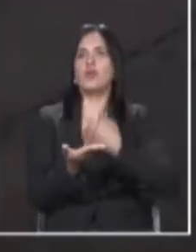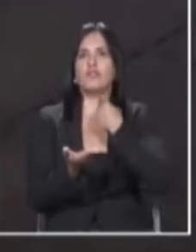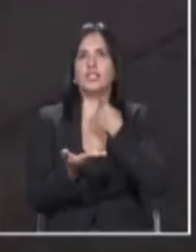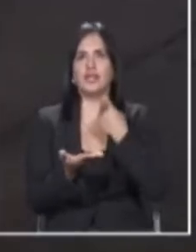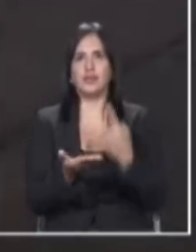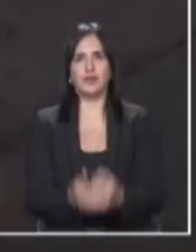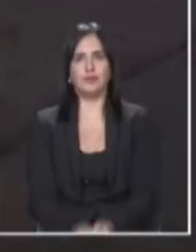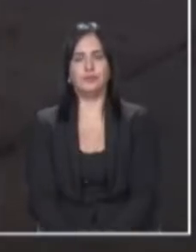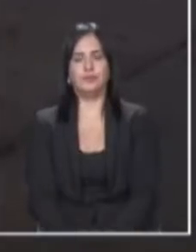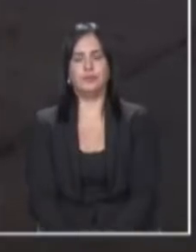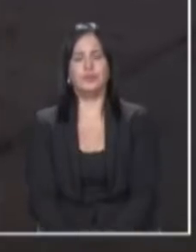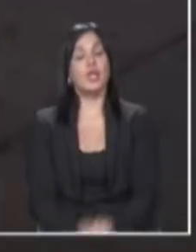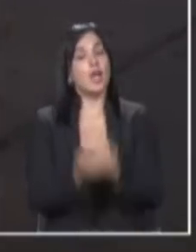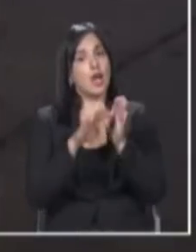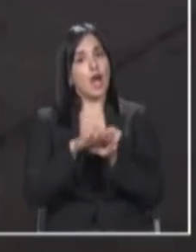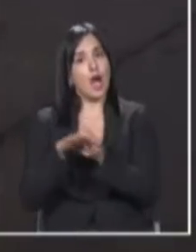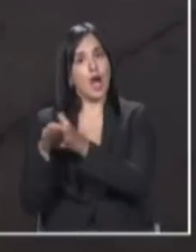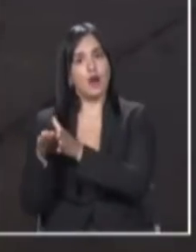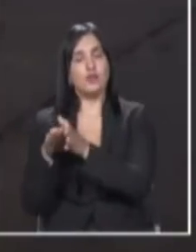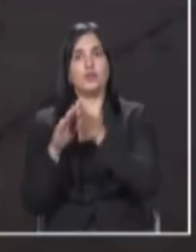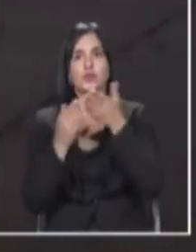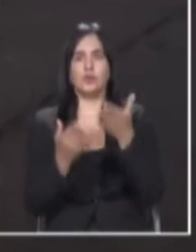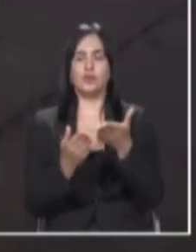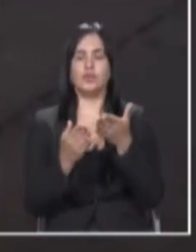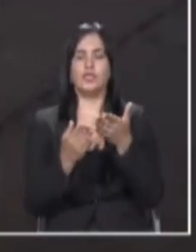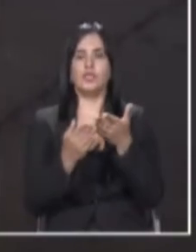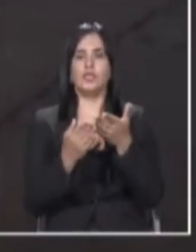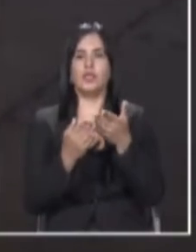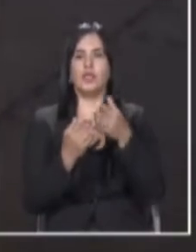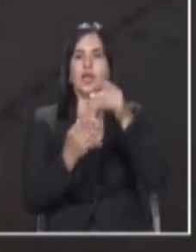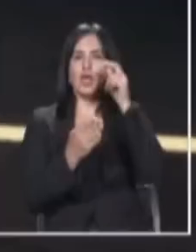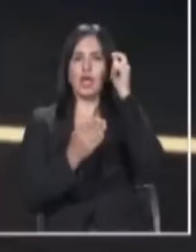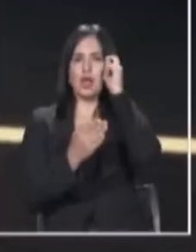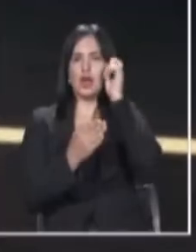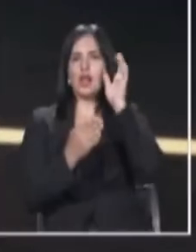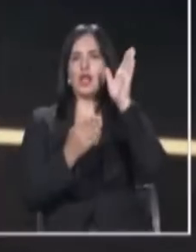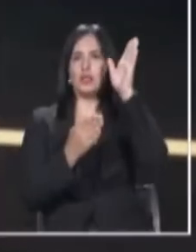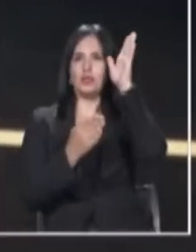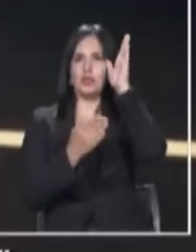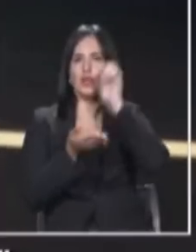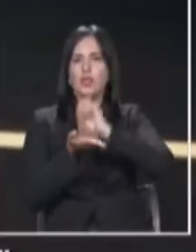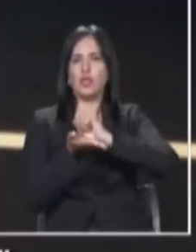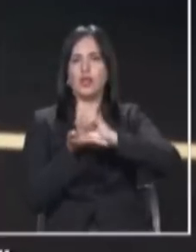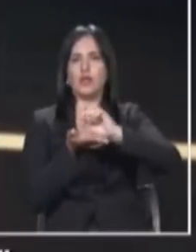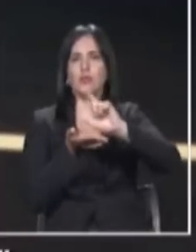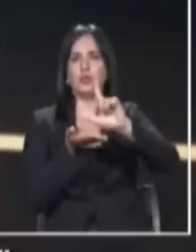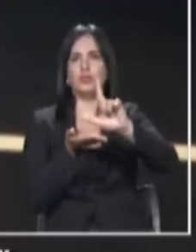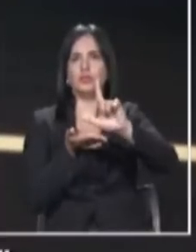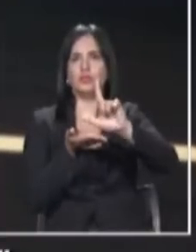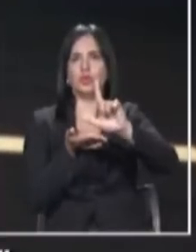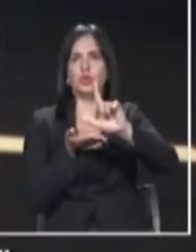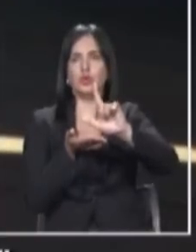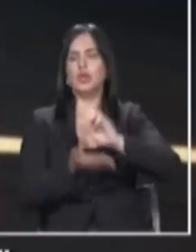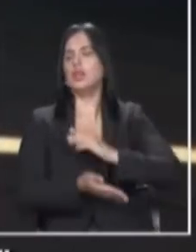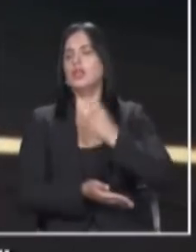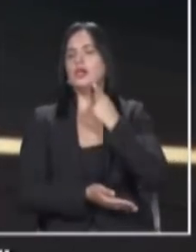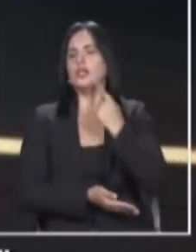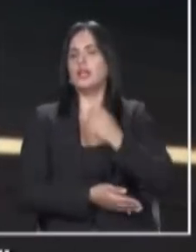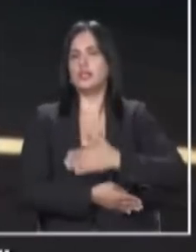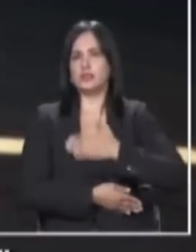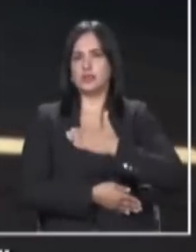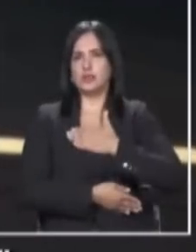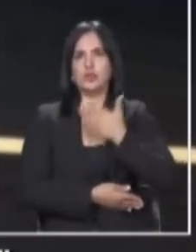now um let's talk about the theory of evolution what did you feel when